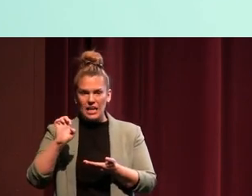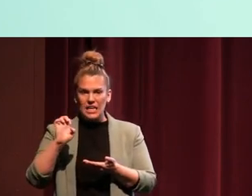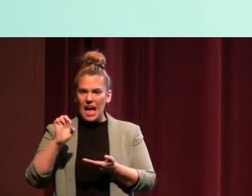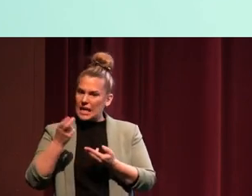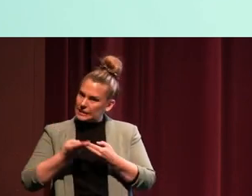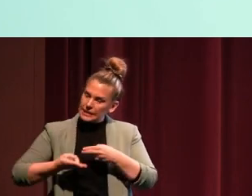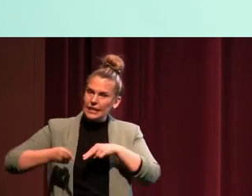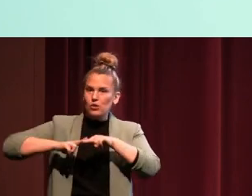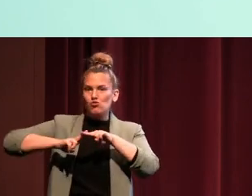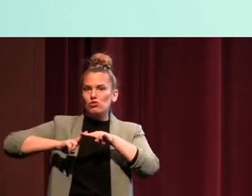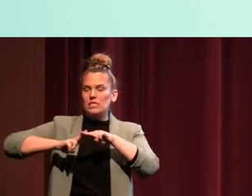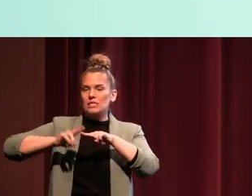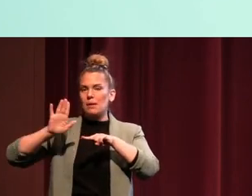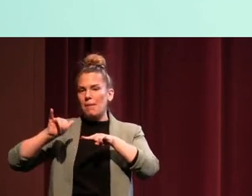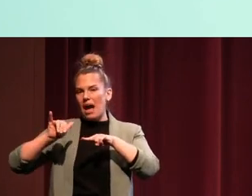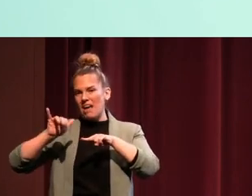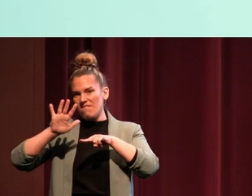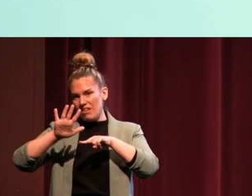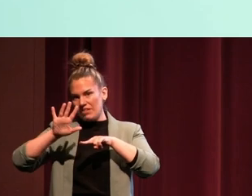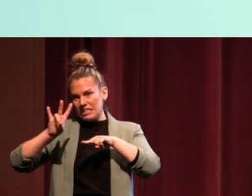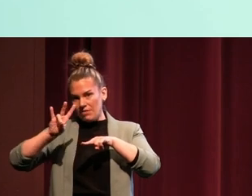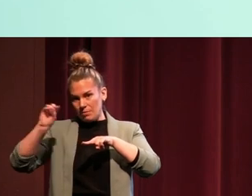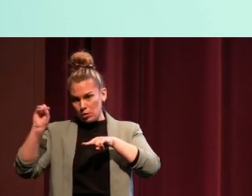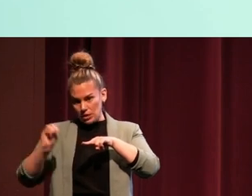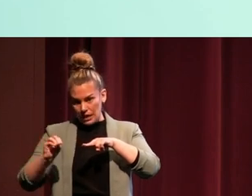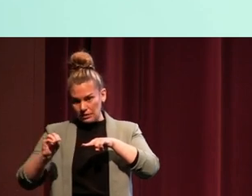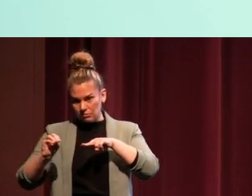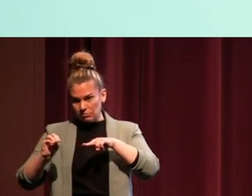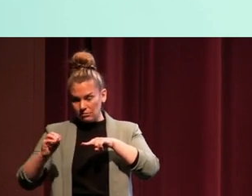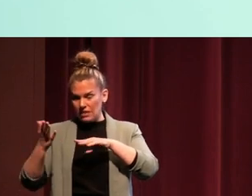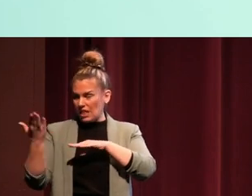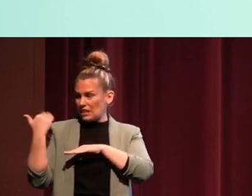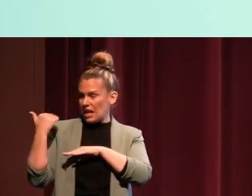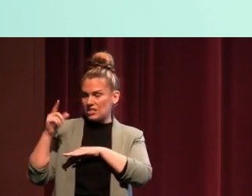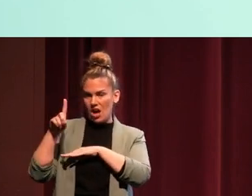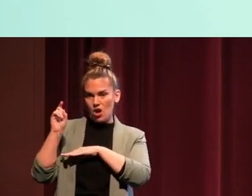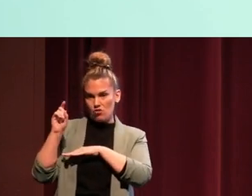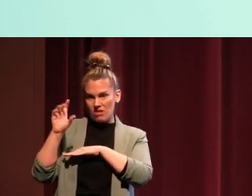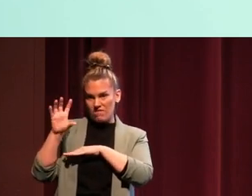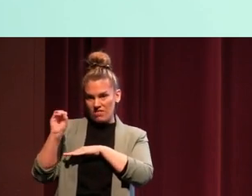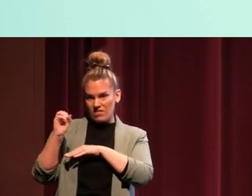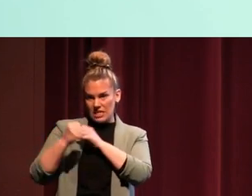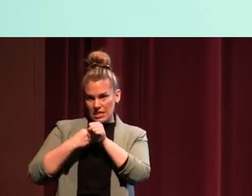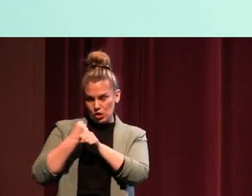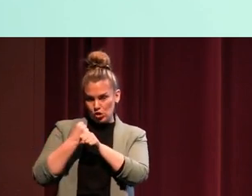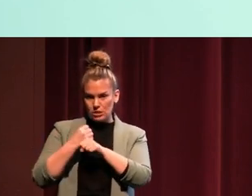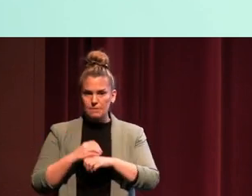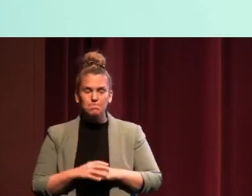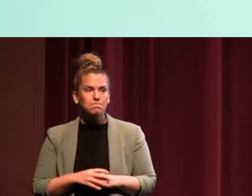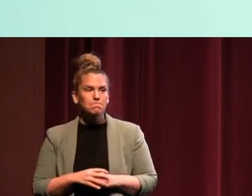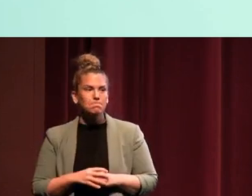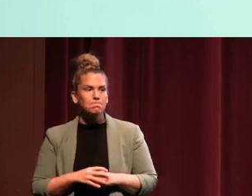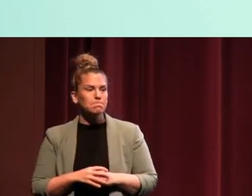increased by 57% in the last 150 years.